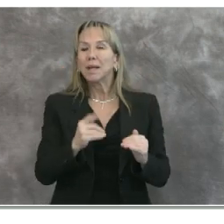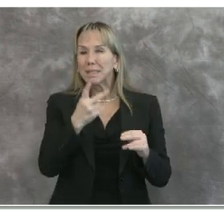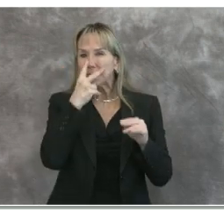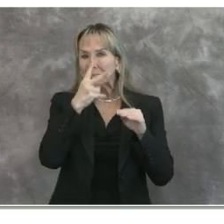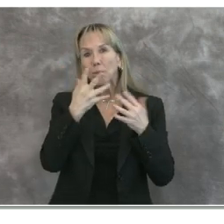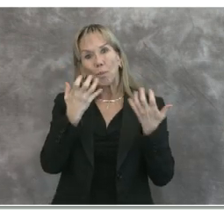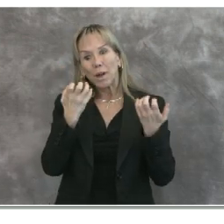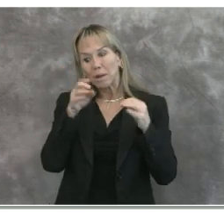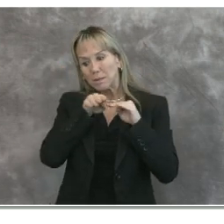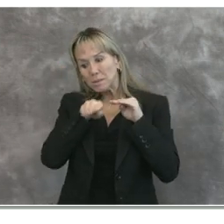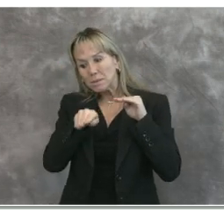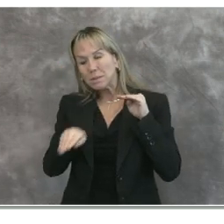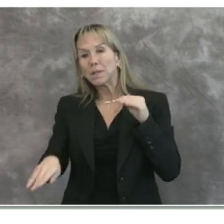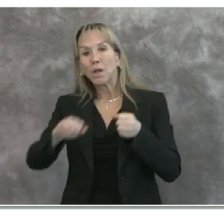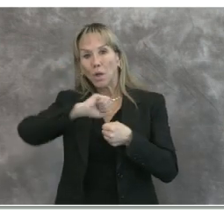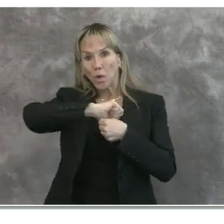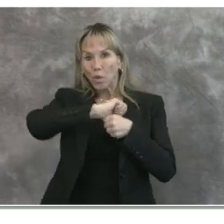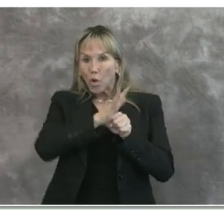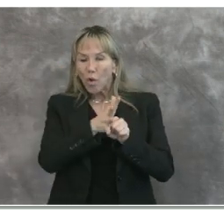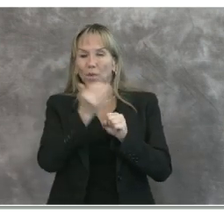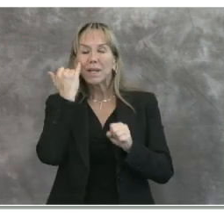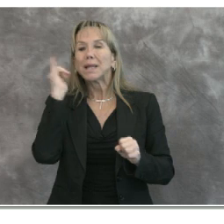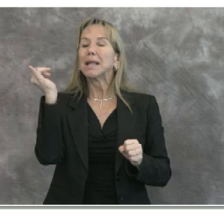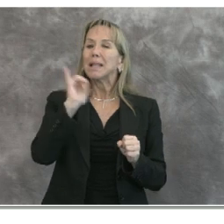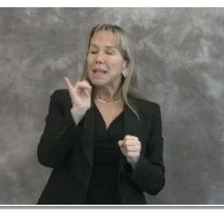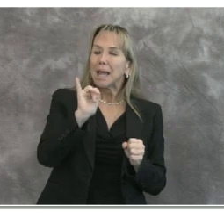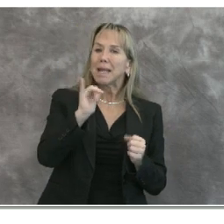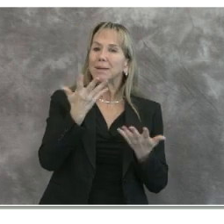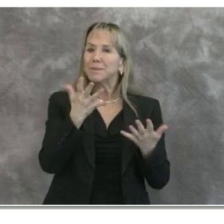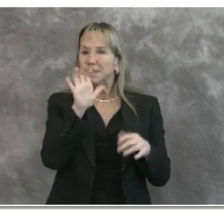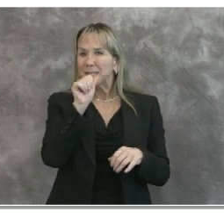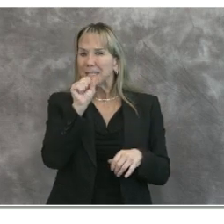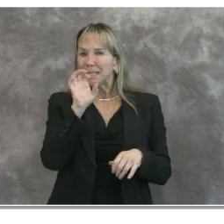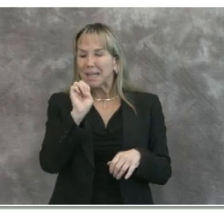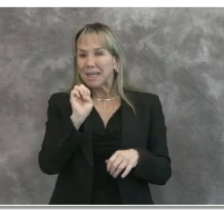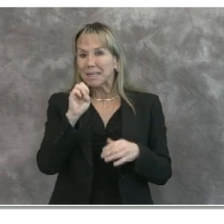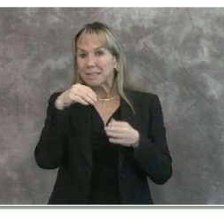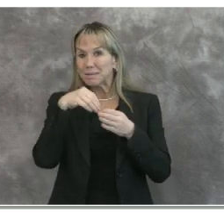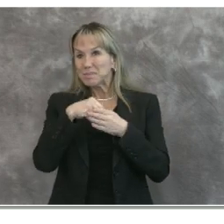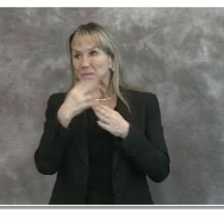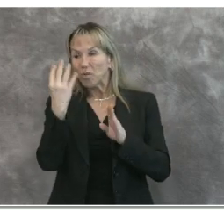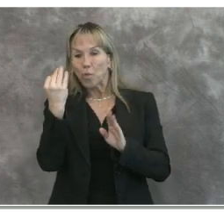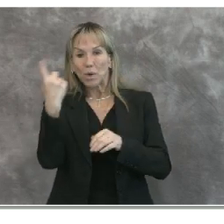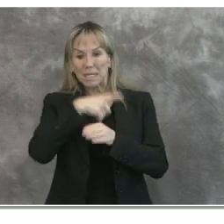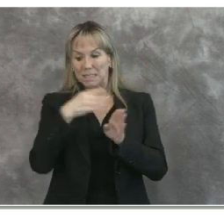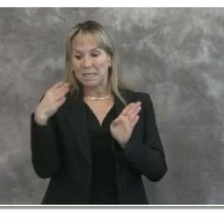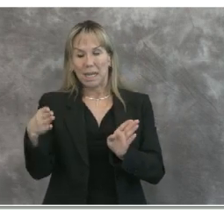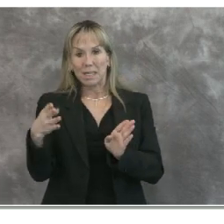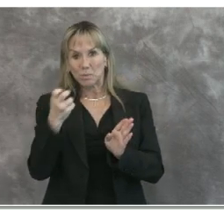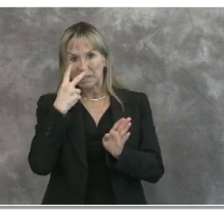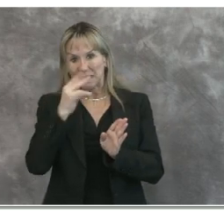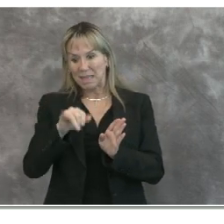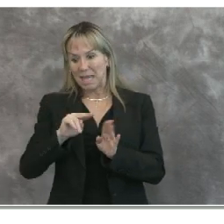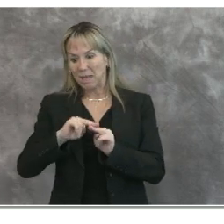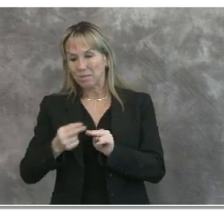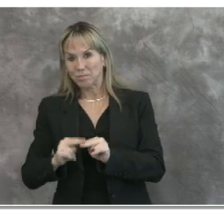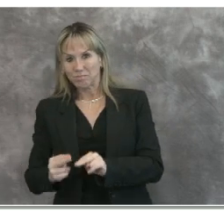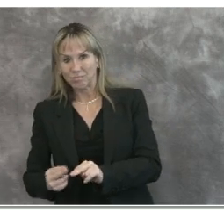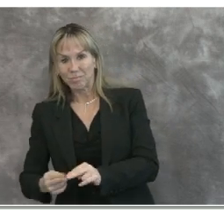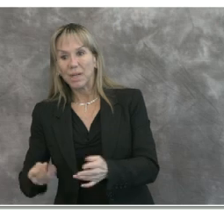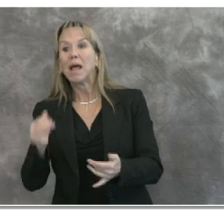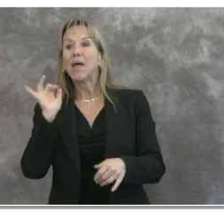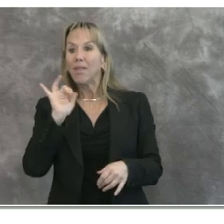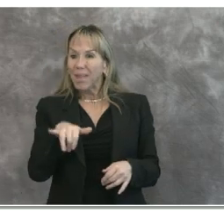downward trajectory of COVID-like syndromic cases reported within a 14-day period of time. And this is